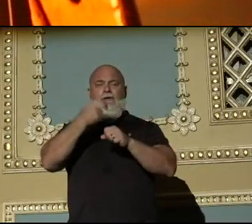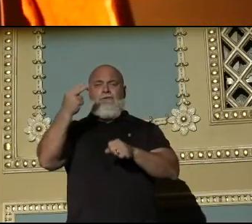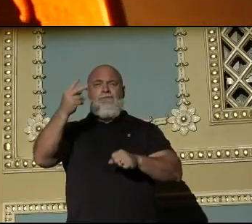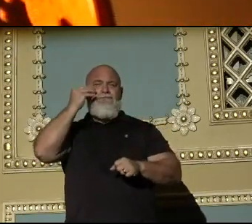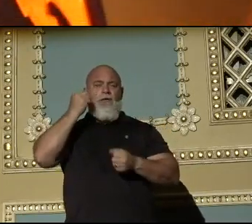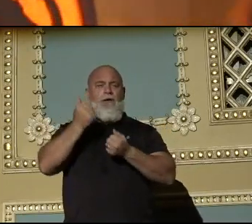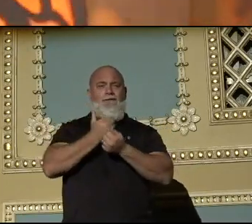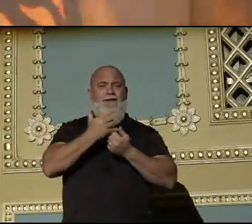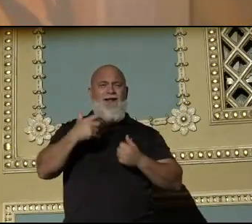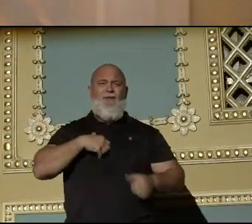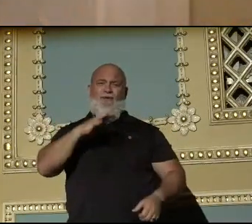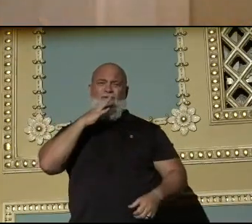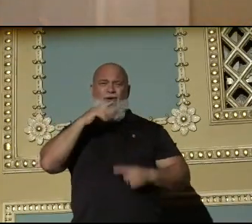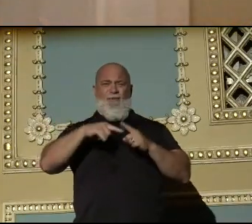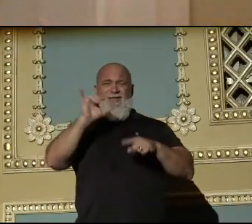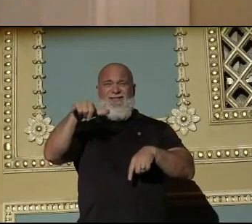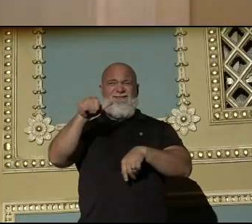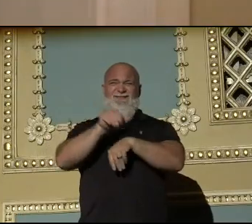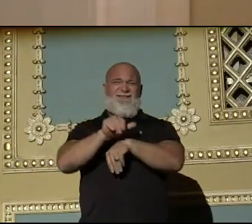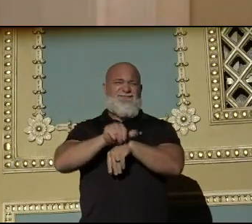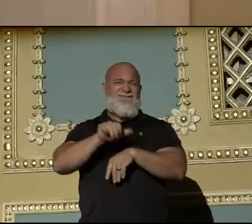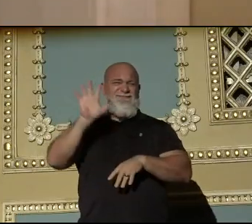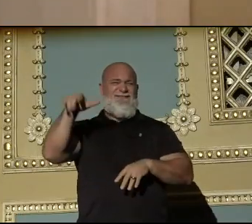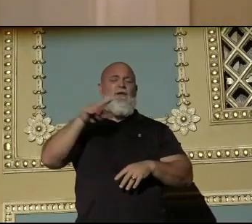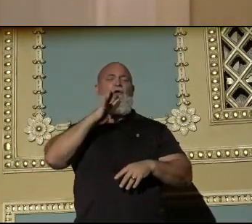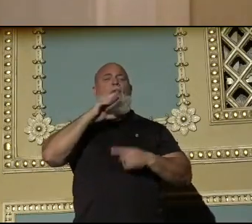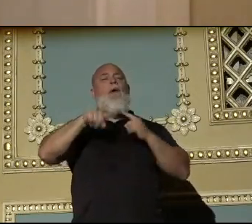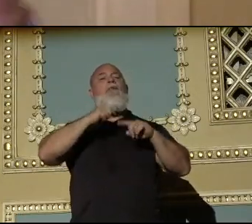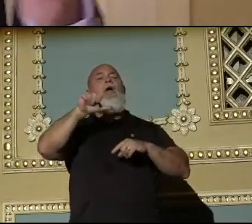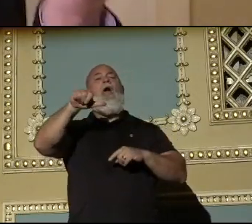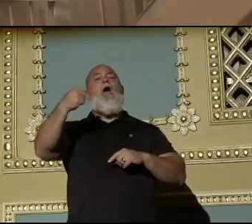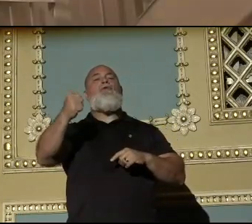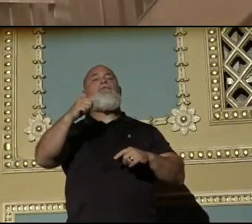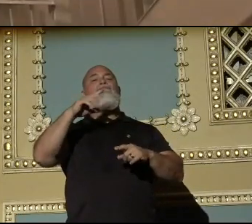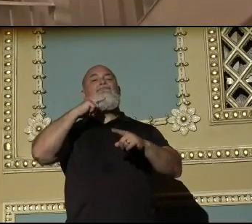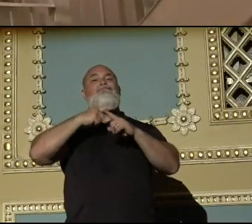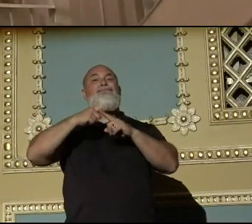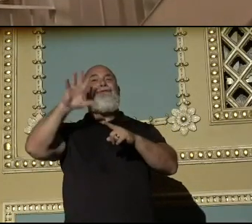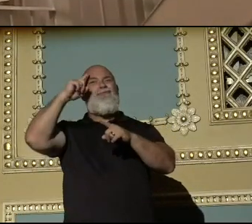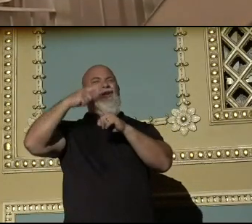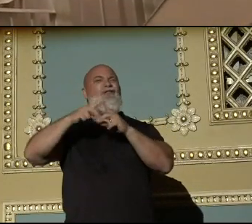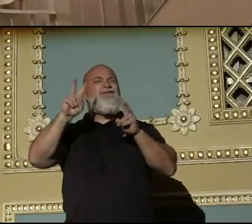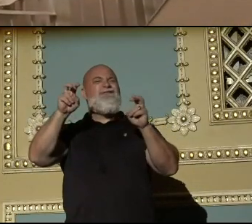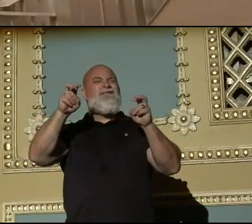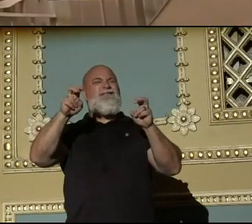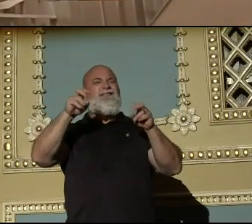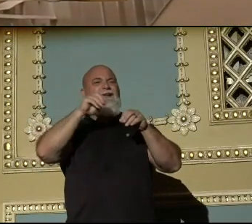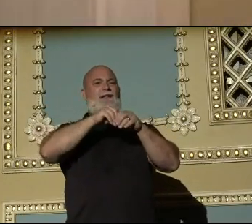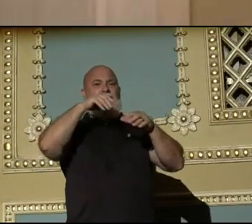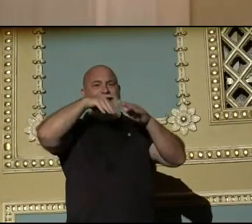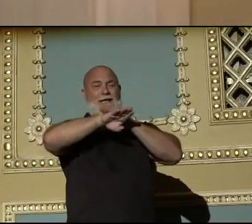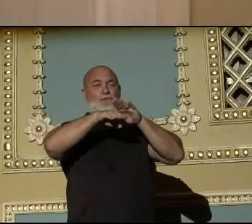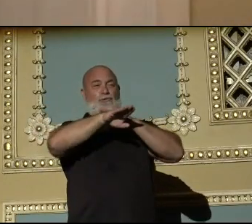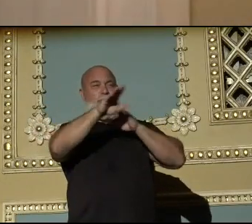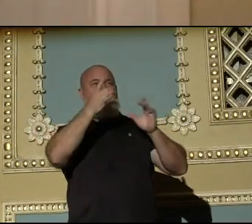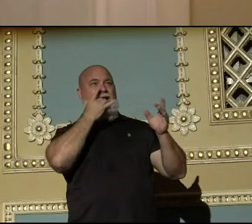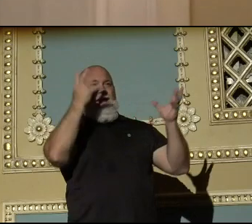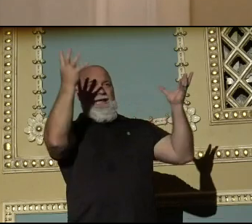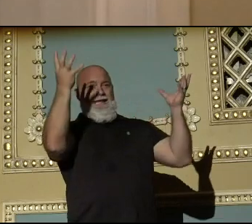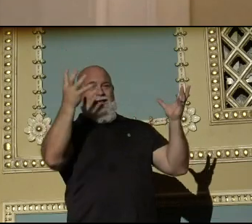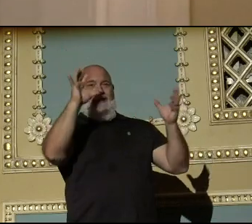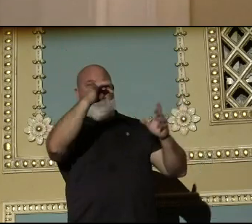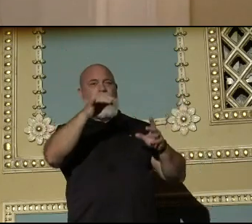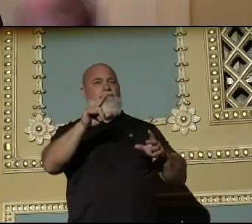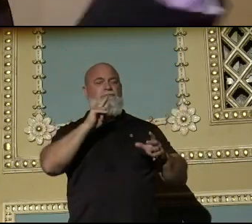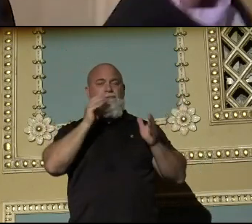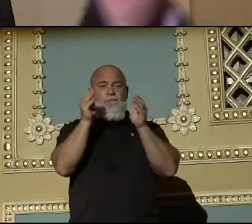want to talk about those tonight. Tonight I want to talk about their siblings that hang here at our beautiful marquee entrance. These little gems might be easy